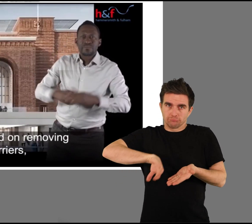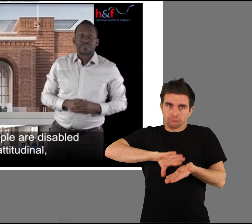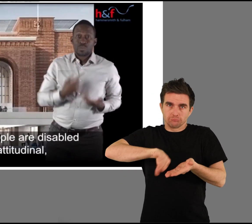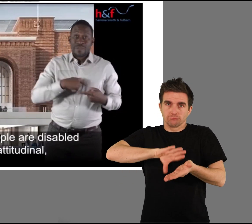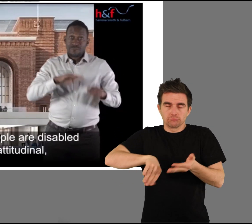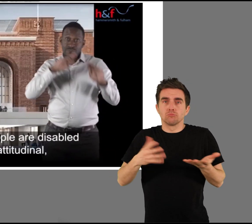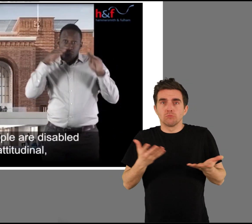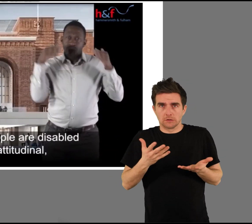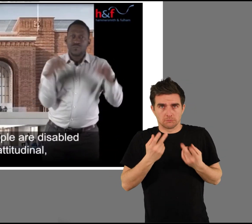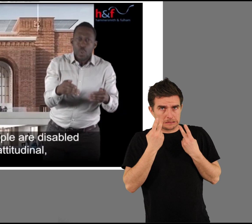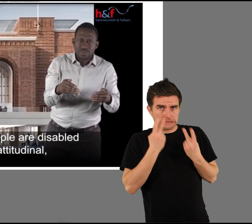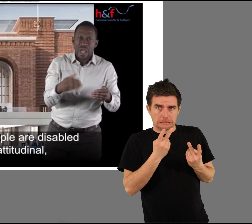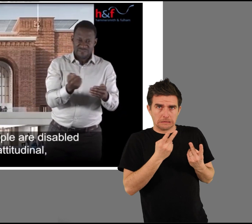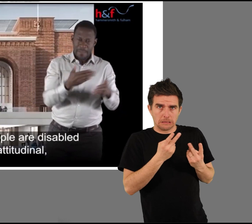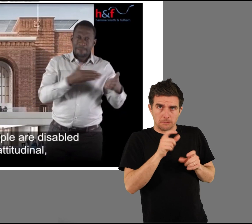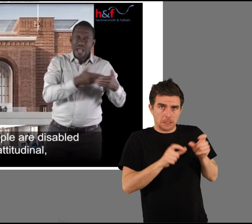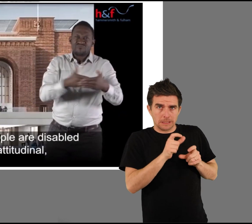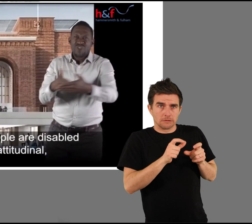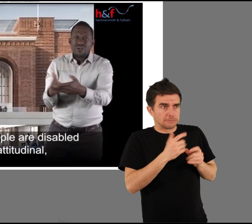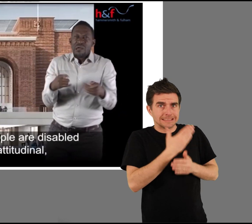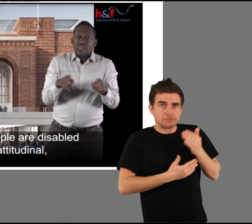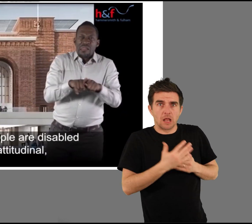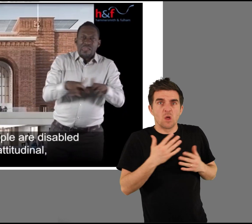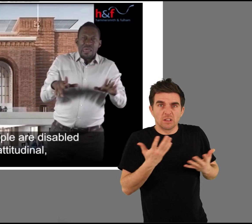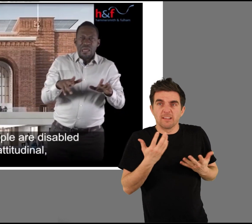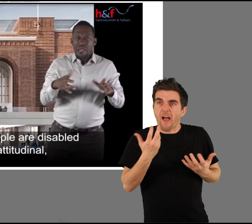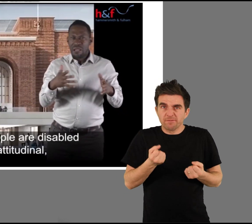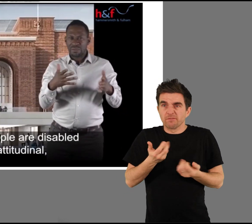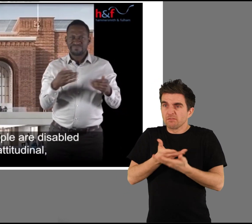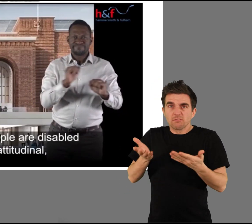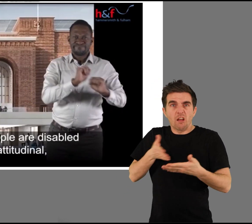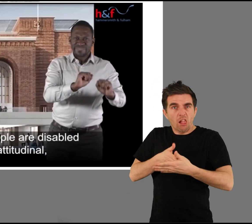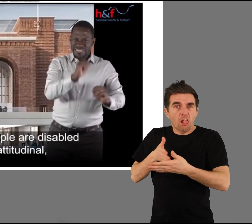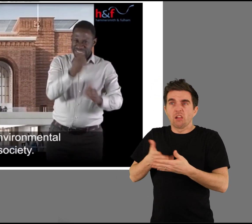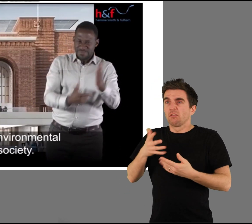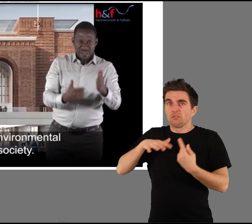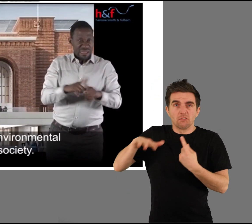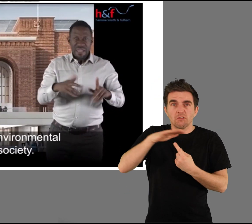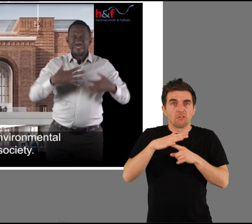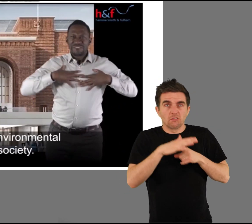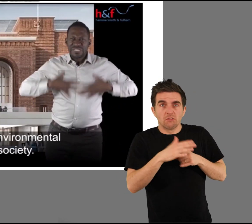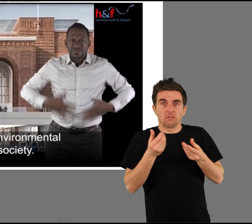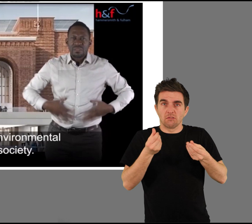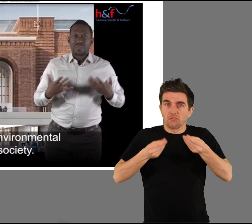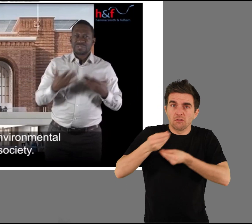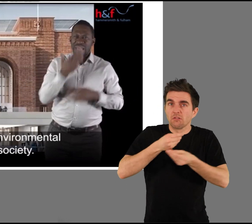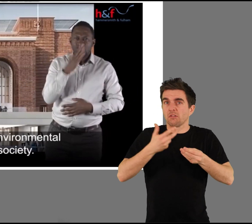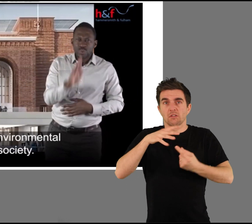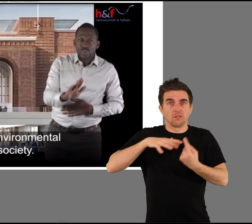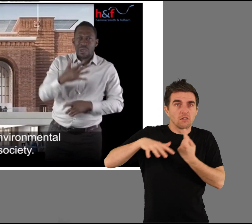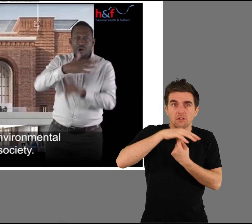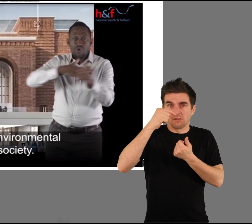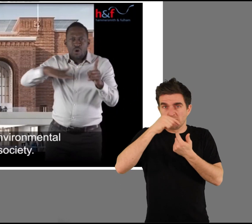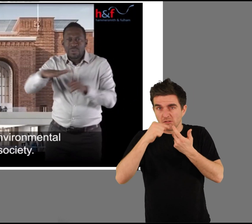barriers, recognising that people are disabled by physical, attitudinal, economic and environmental barriers